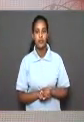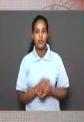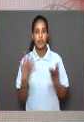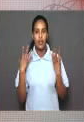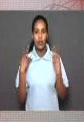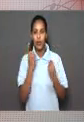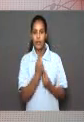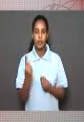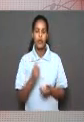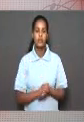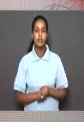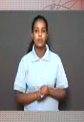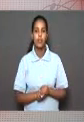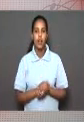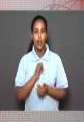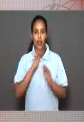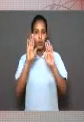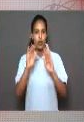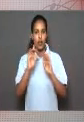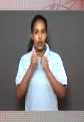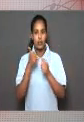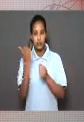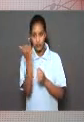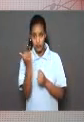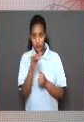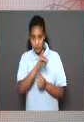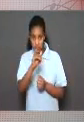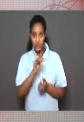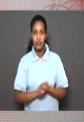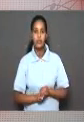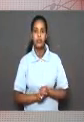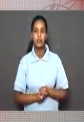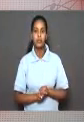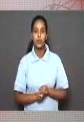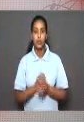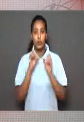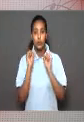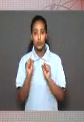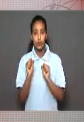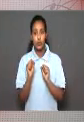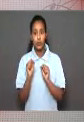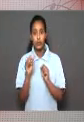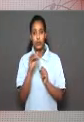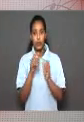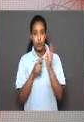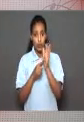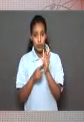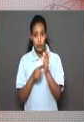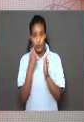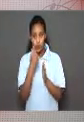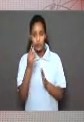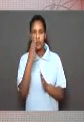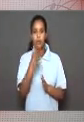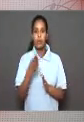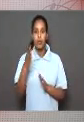Hello, everyone. I wonder how your sketches look. Were you able to locate each of the